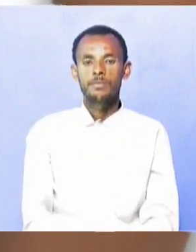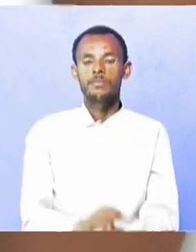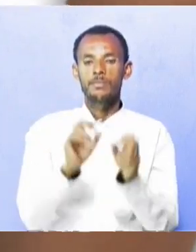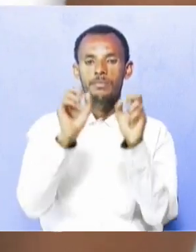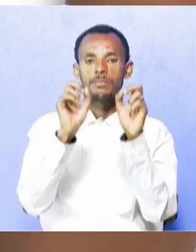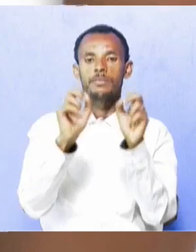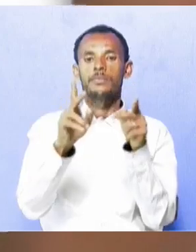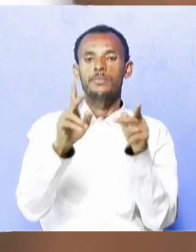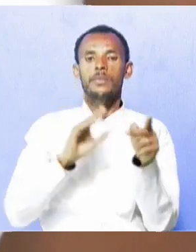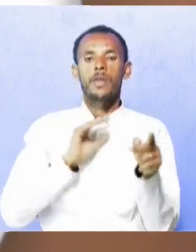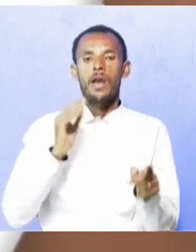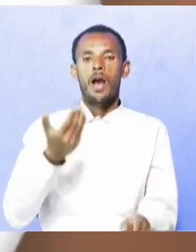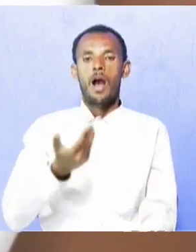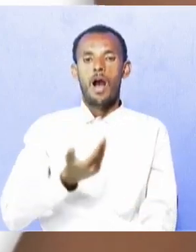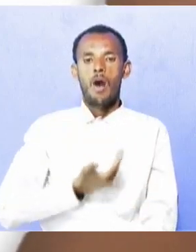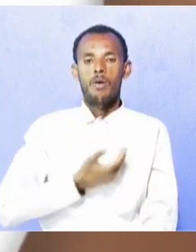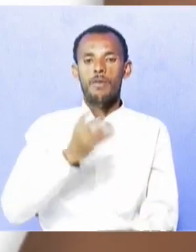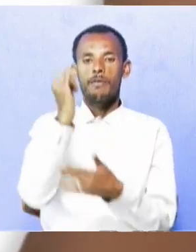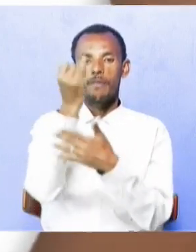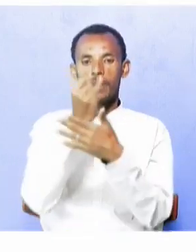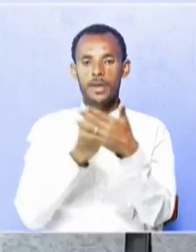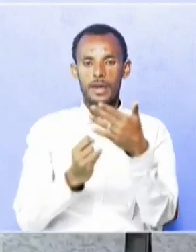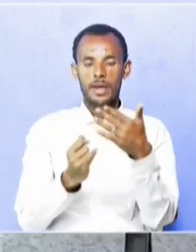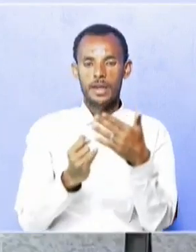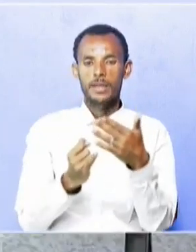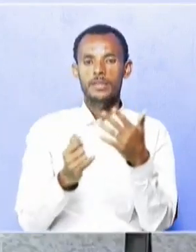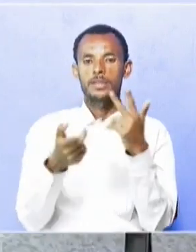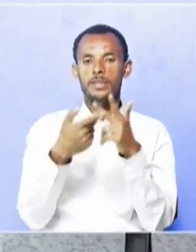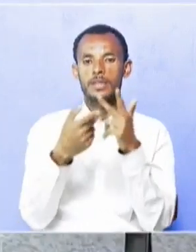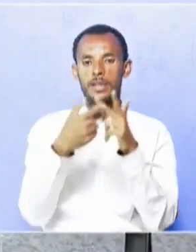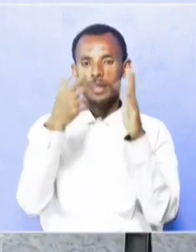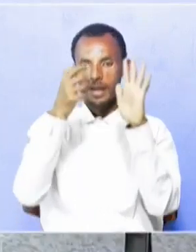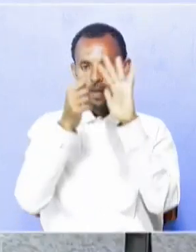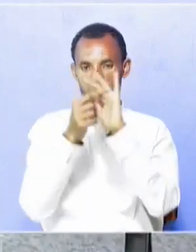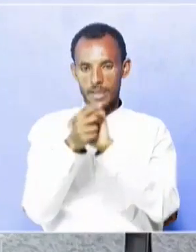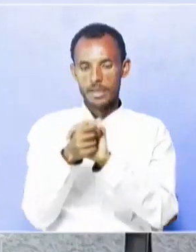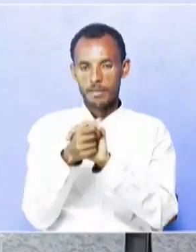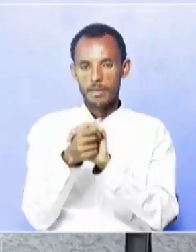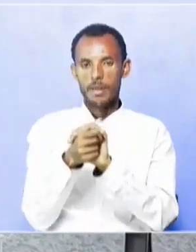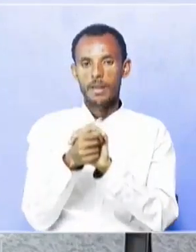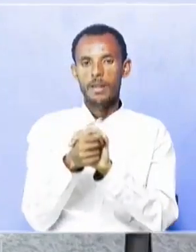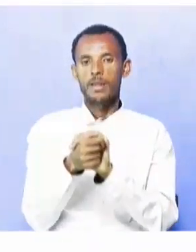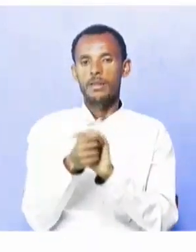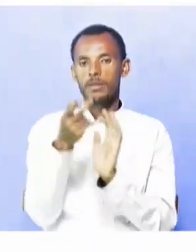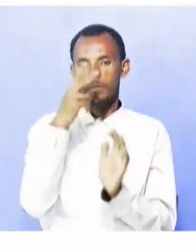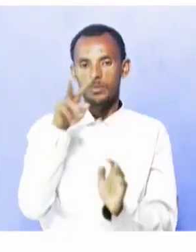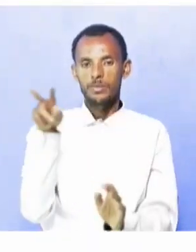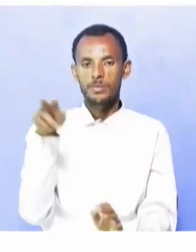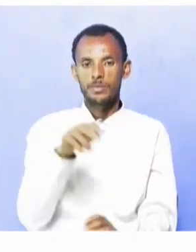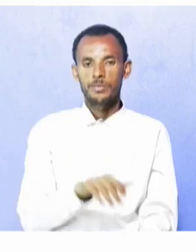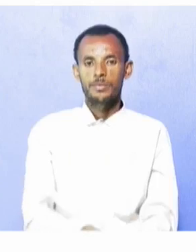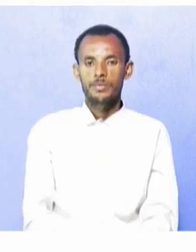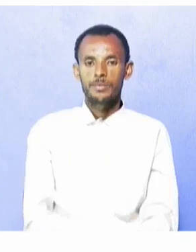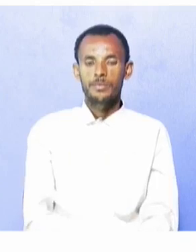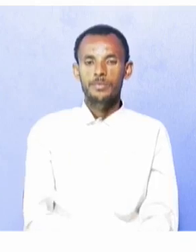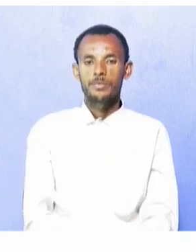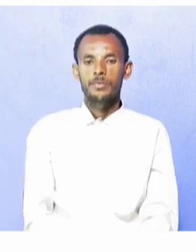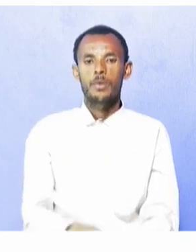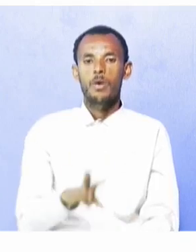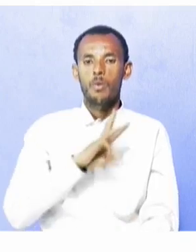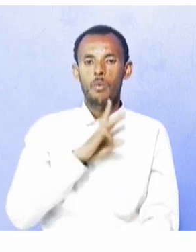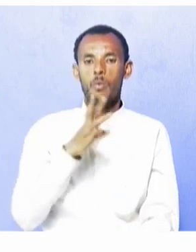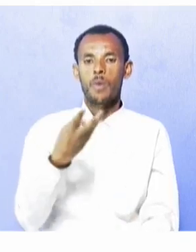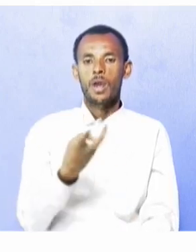Okay, our figure in the third example is like, suppose we